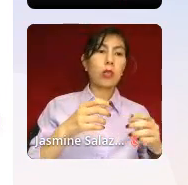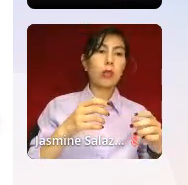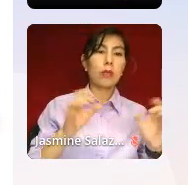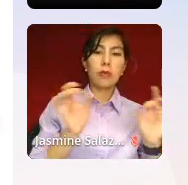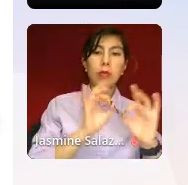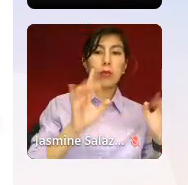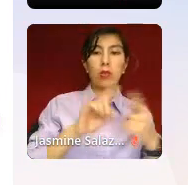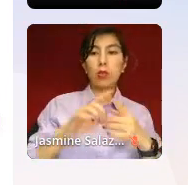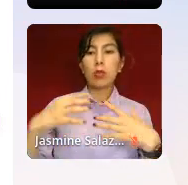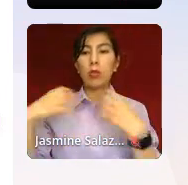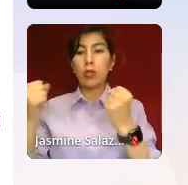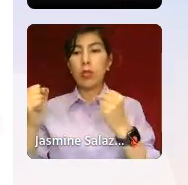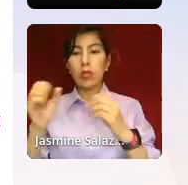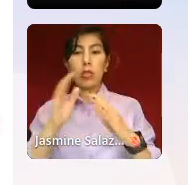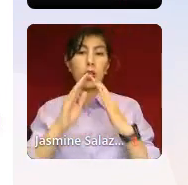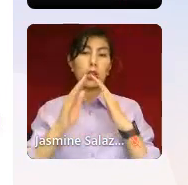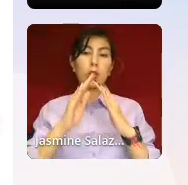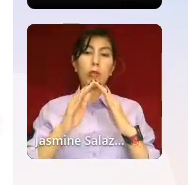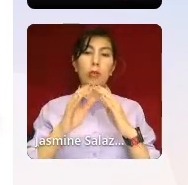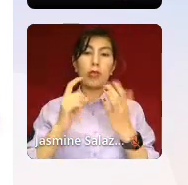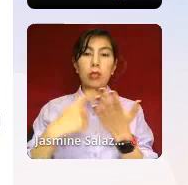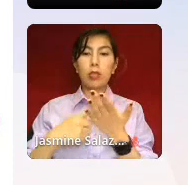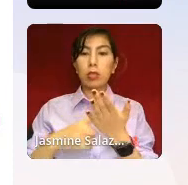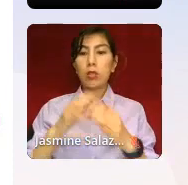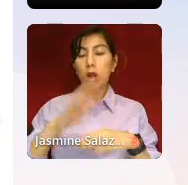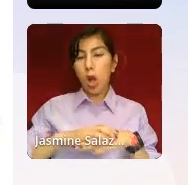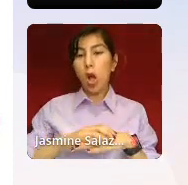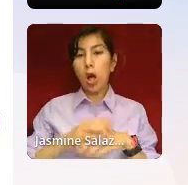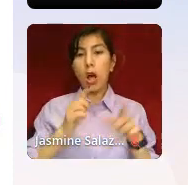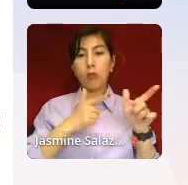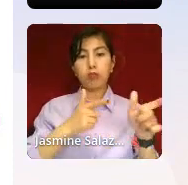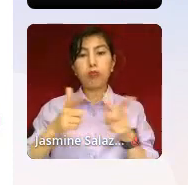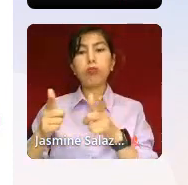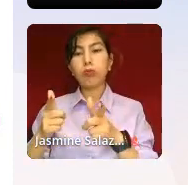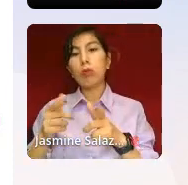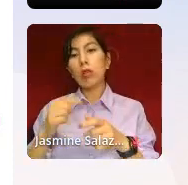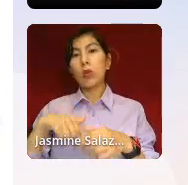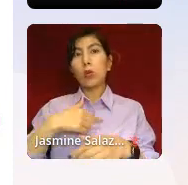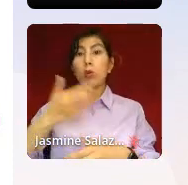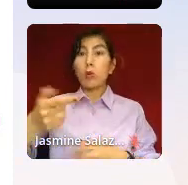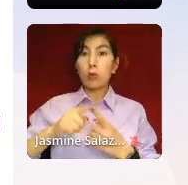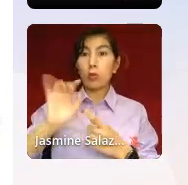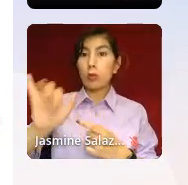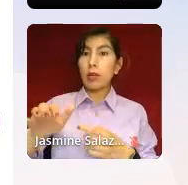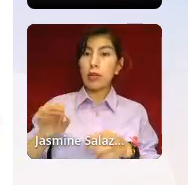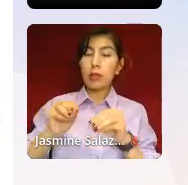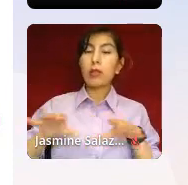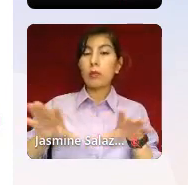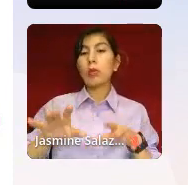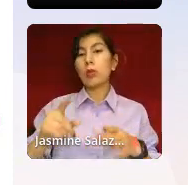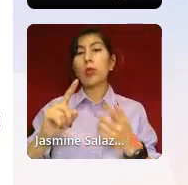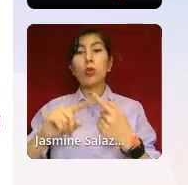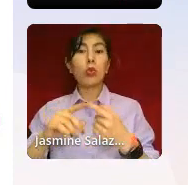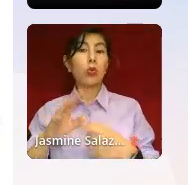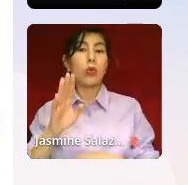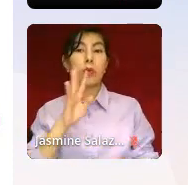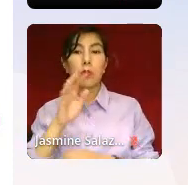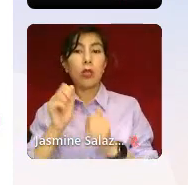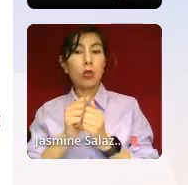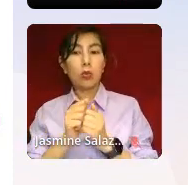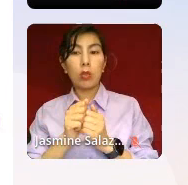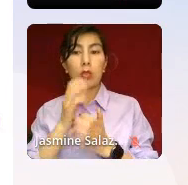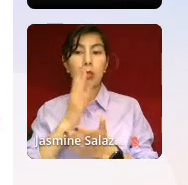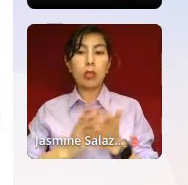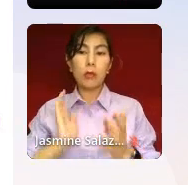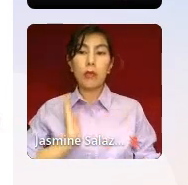community discussion on mass shootings. And we welcome you to that space to speak with some of